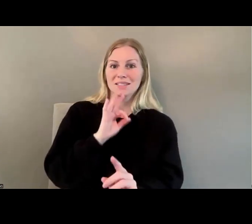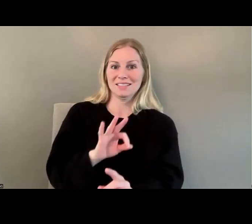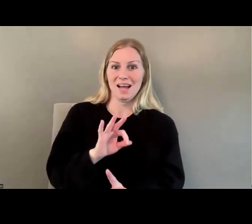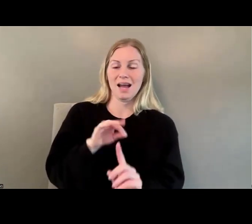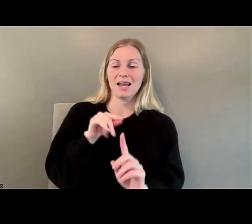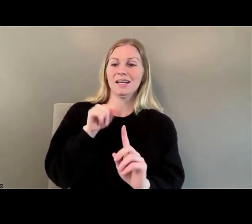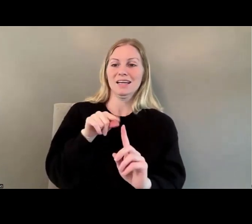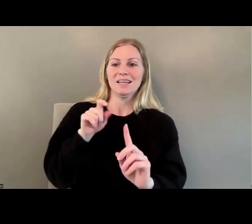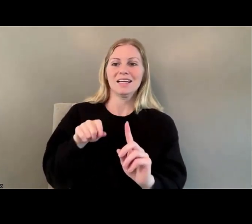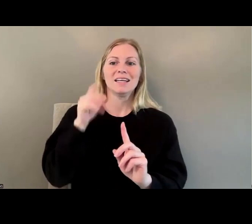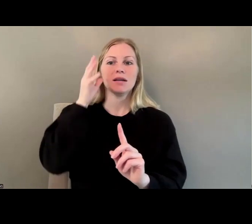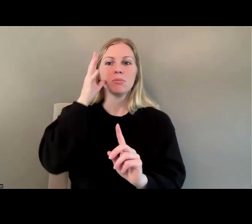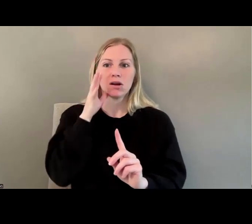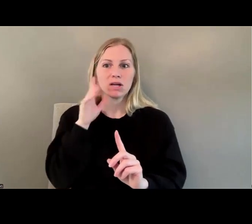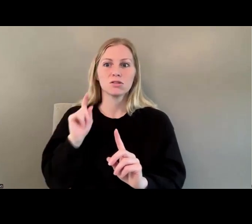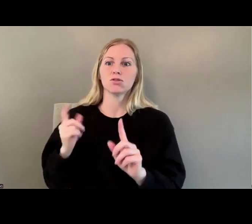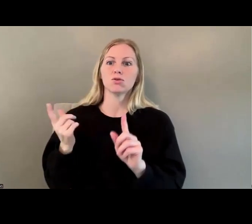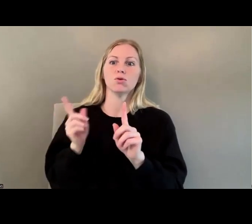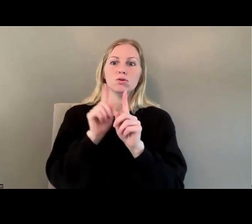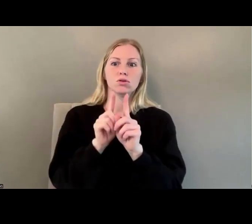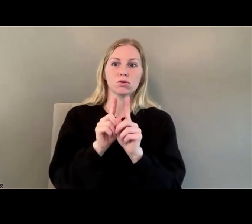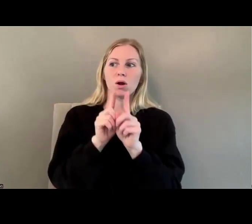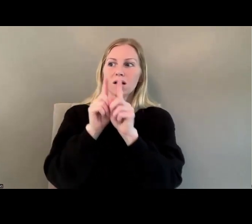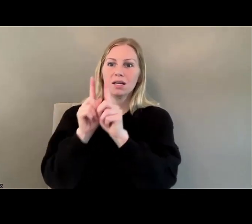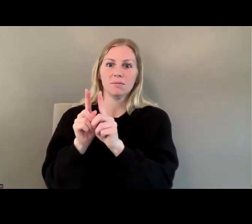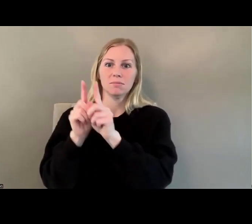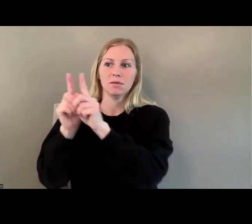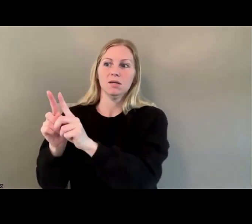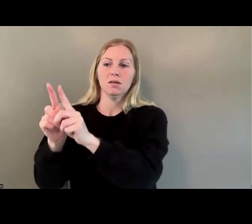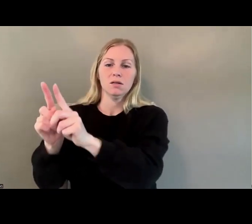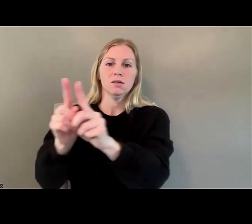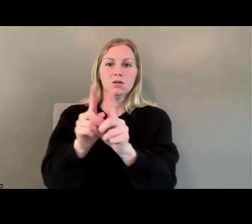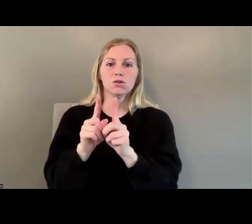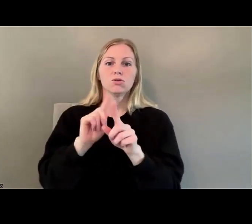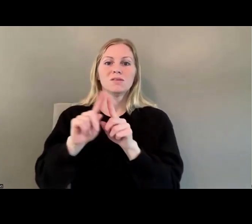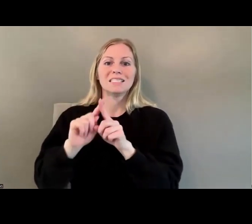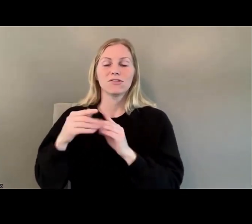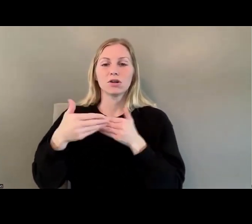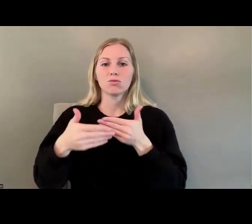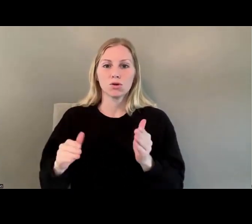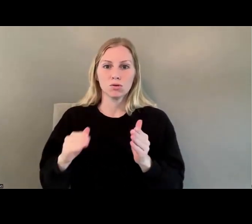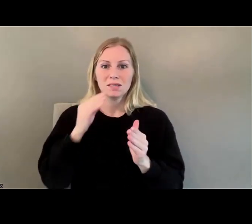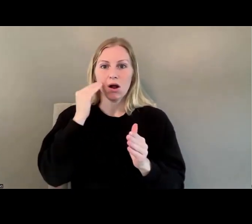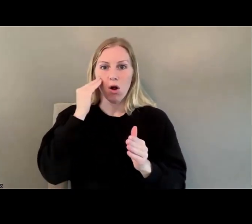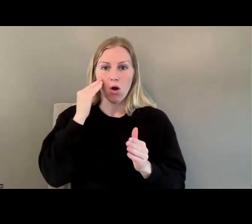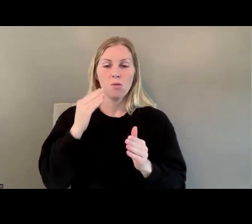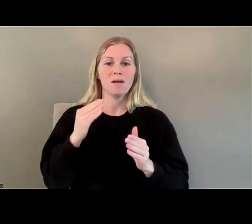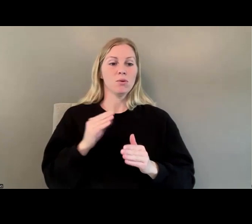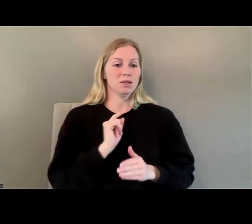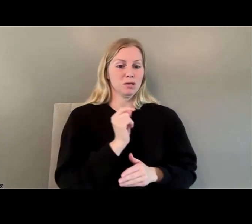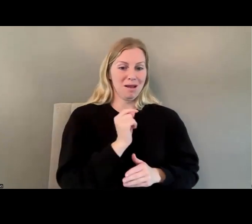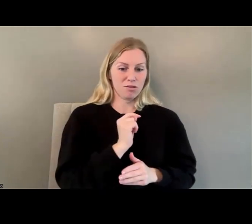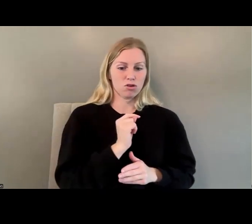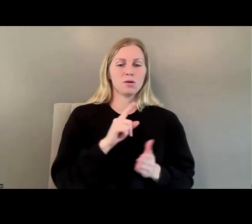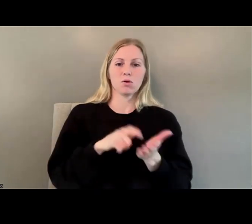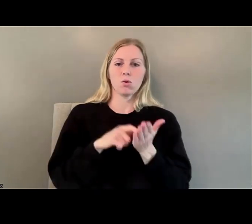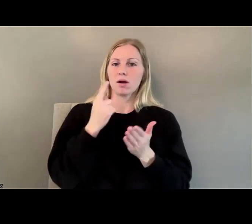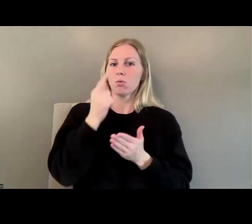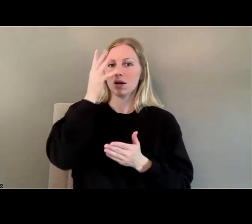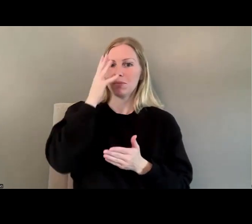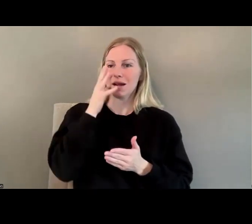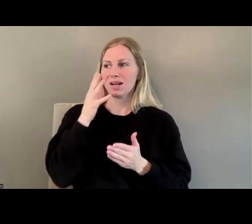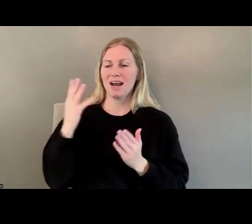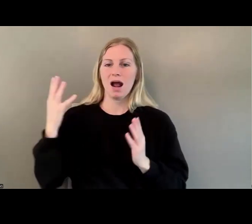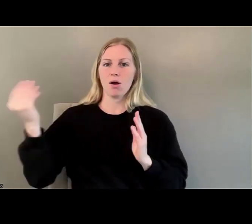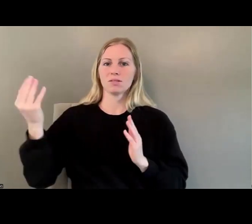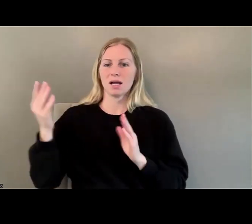to escort him from room to room at home. And when he used the bathroom, he needed one parent to stand outside the door the whole time. At night, he would build a